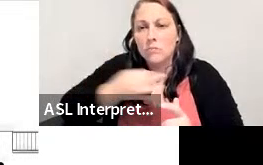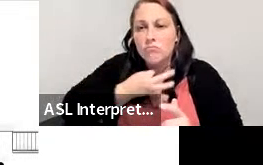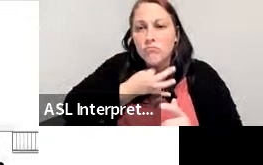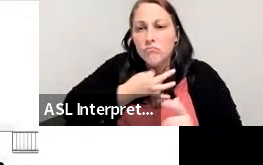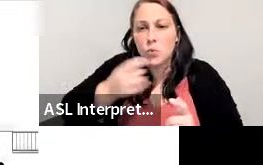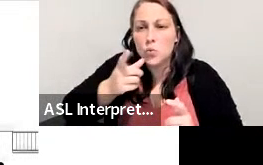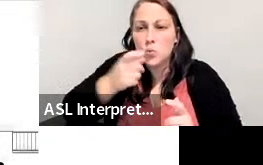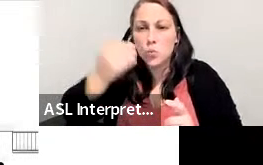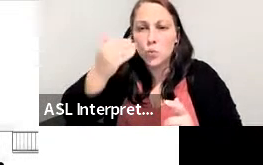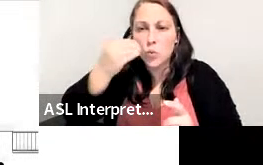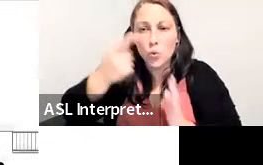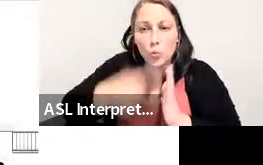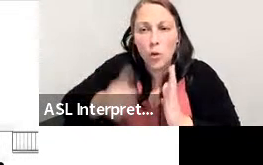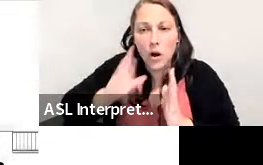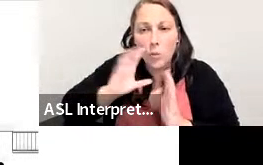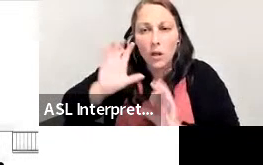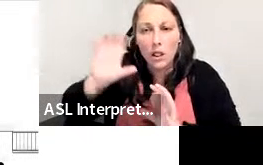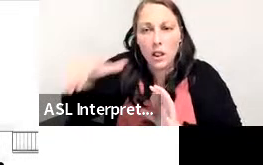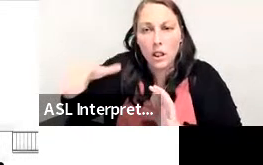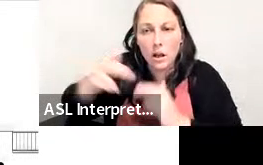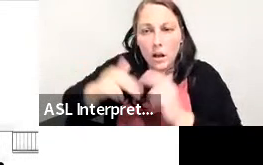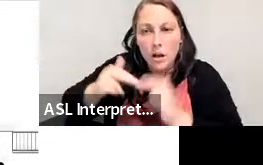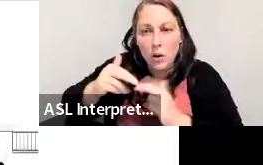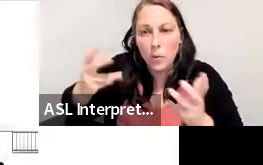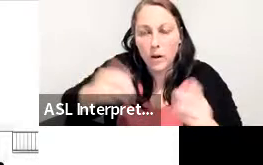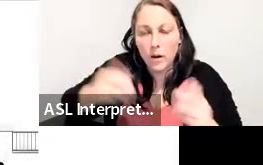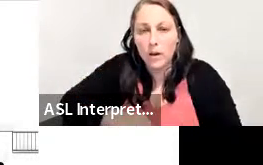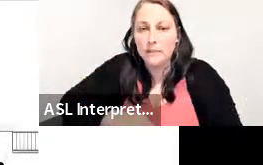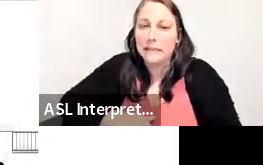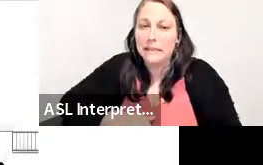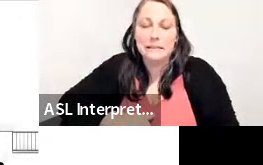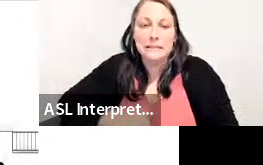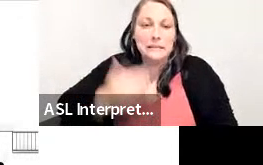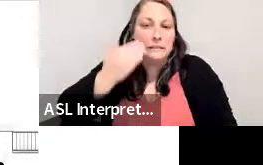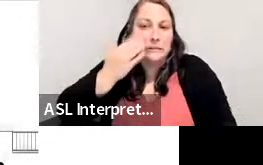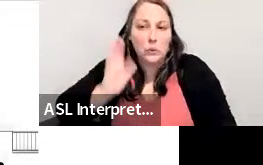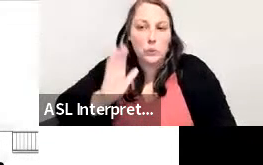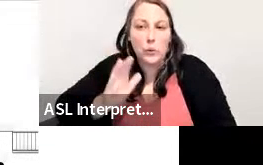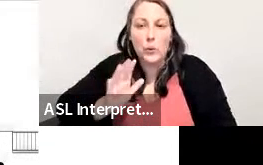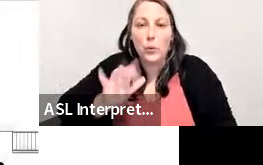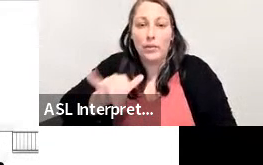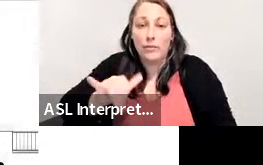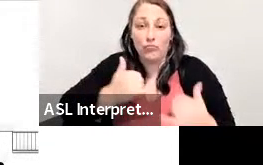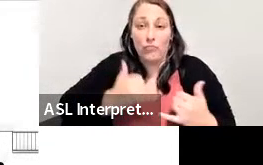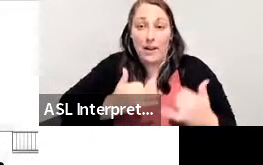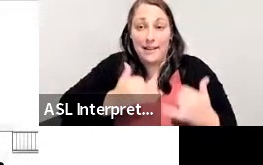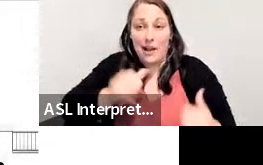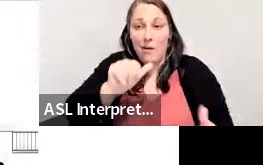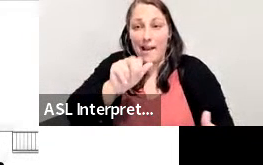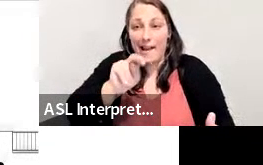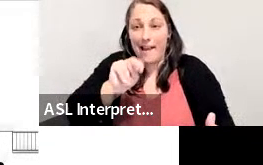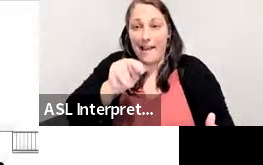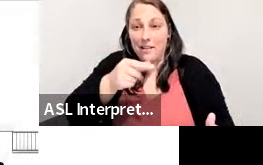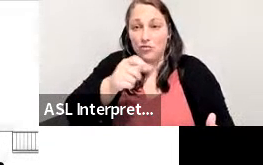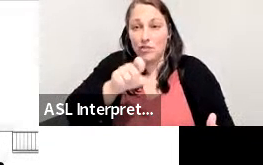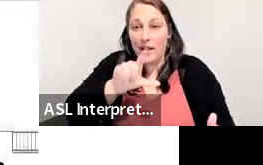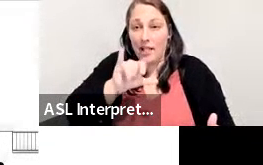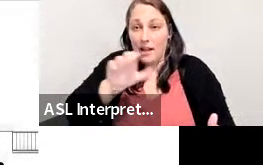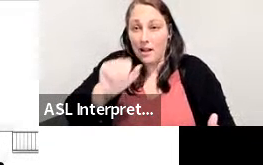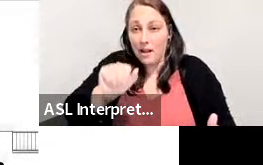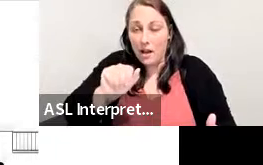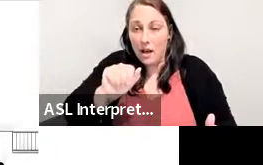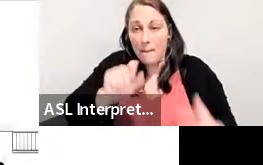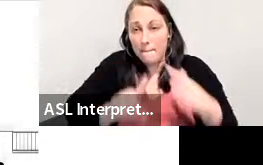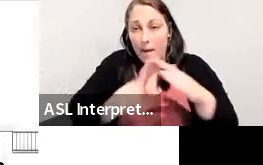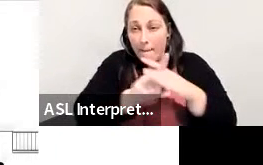Right, so we don't know. I mean, currently that's where like the Angelica pop-up is. Exactly. That strip. That's more on 4th Street, actually,